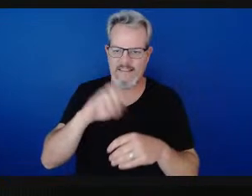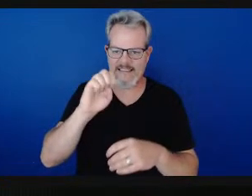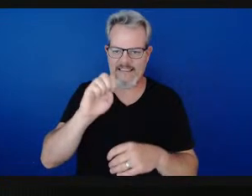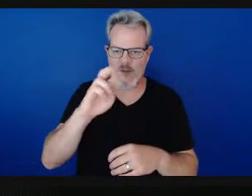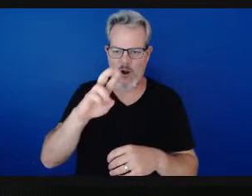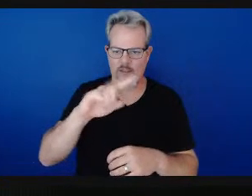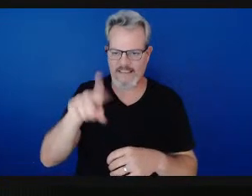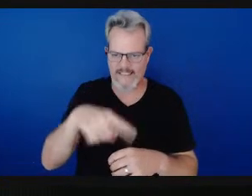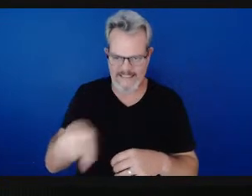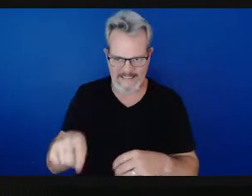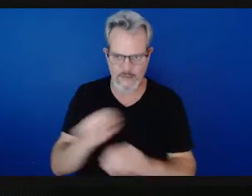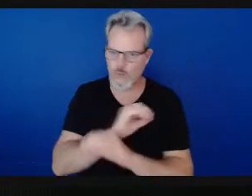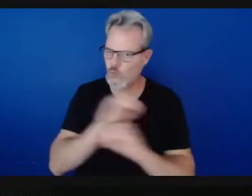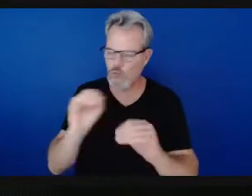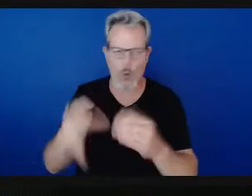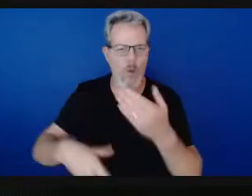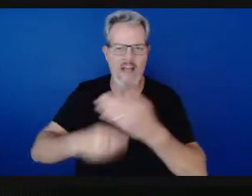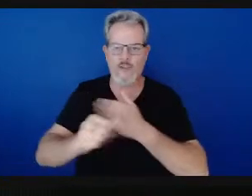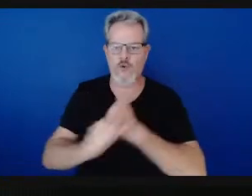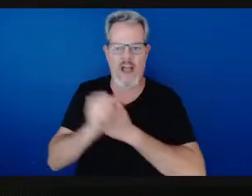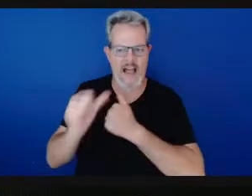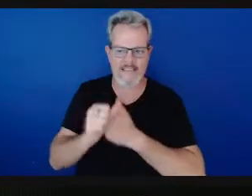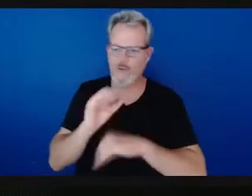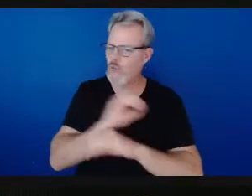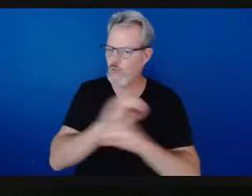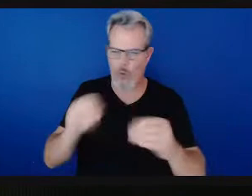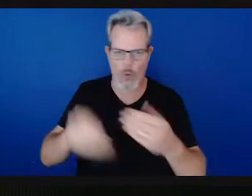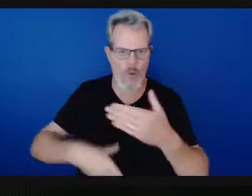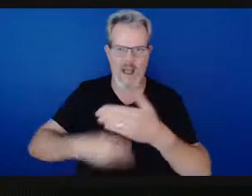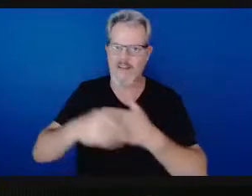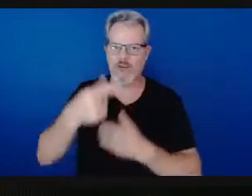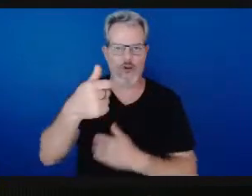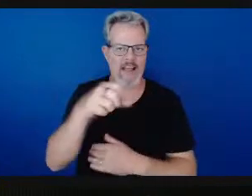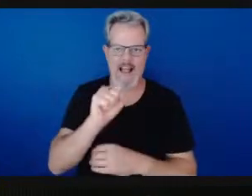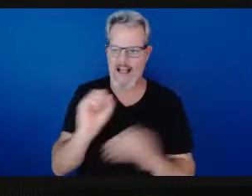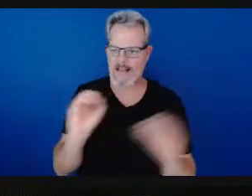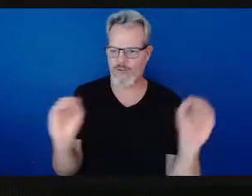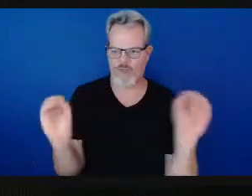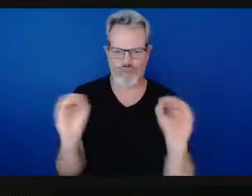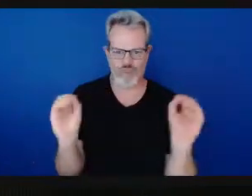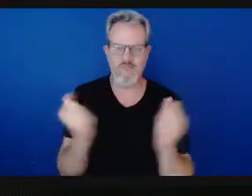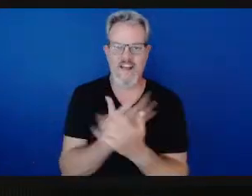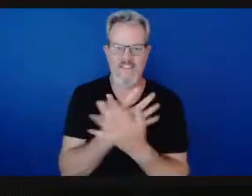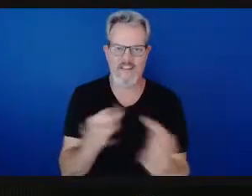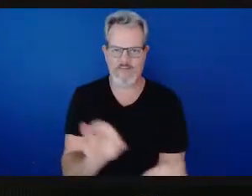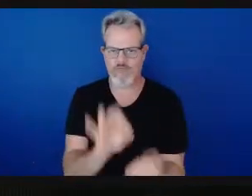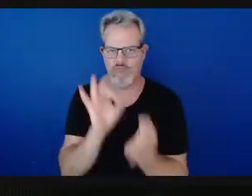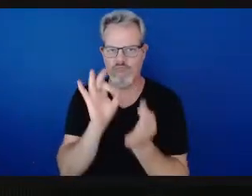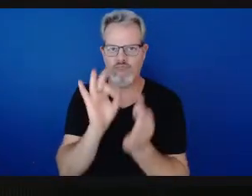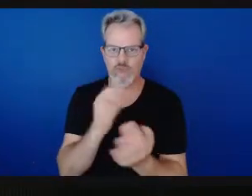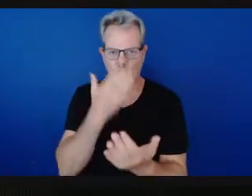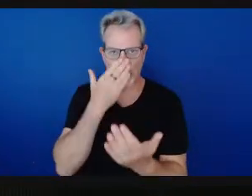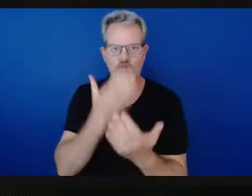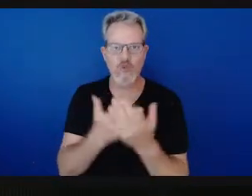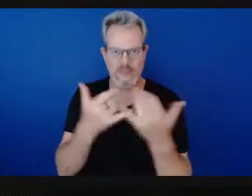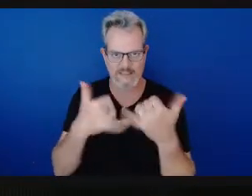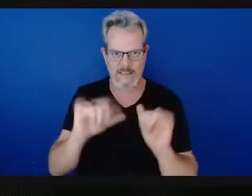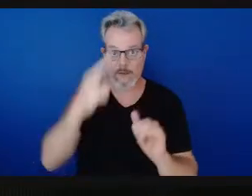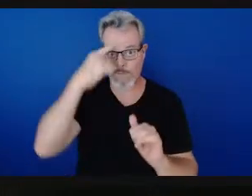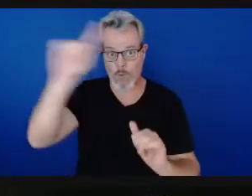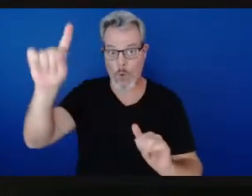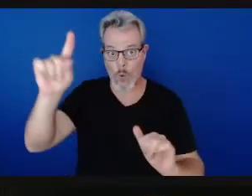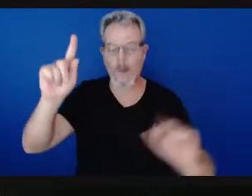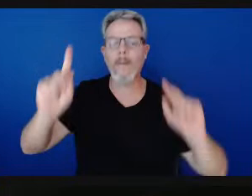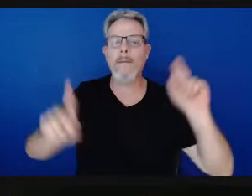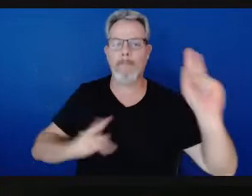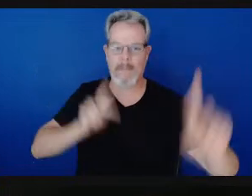hazard or gas from the rift zone, including pool. So all good still for people, so